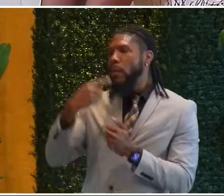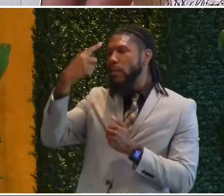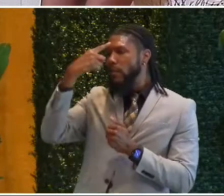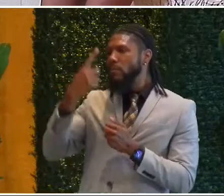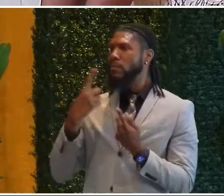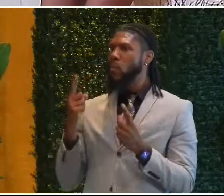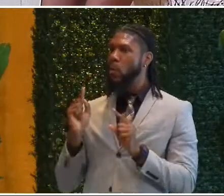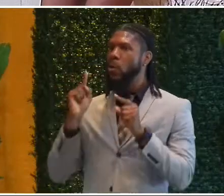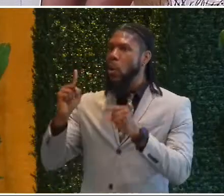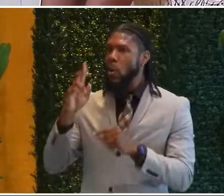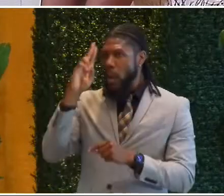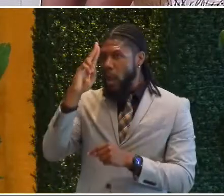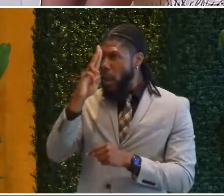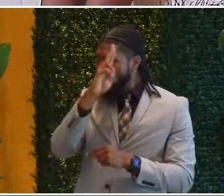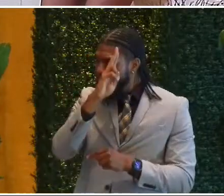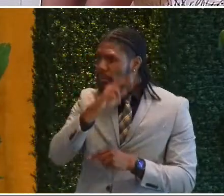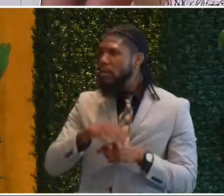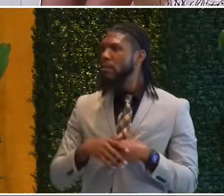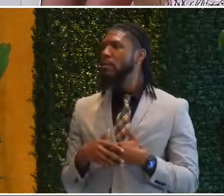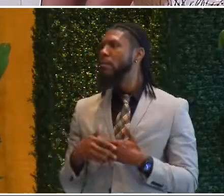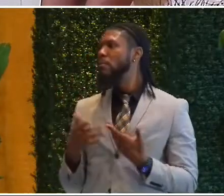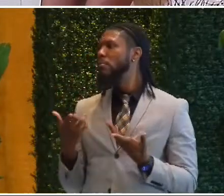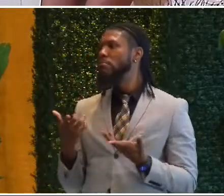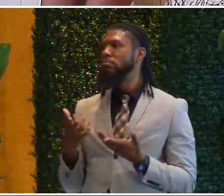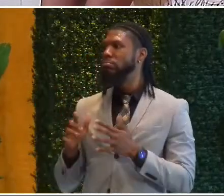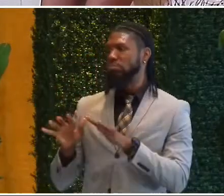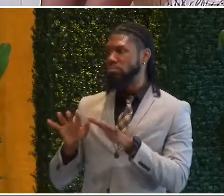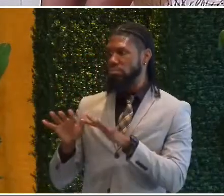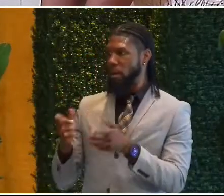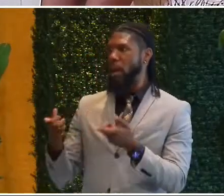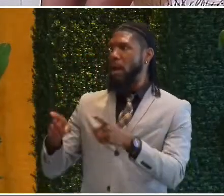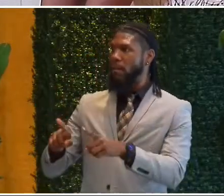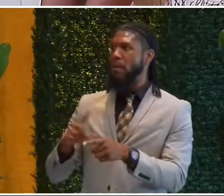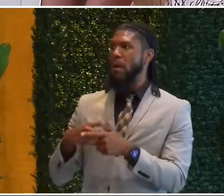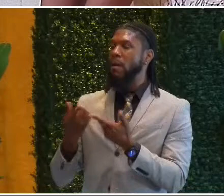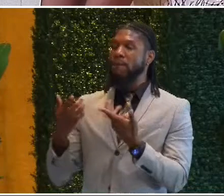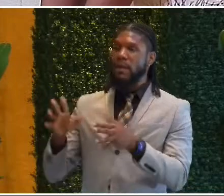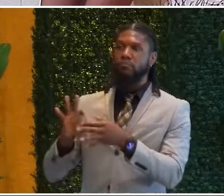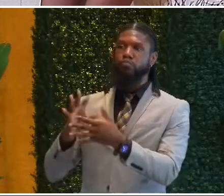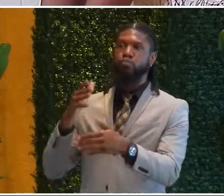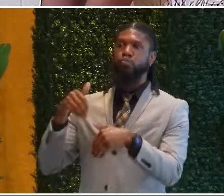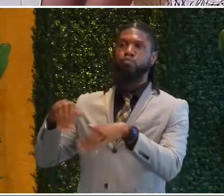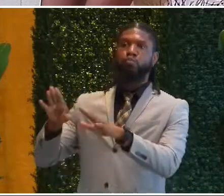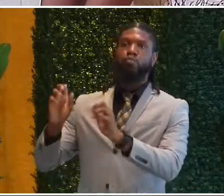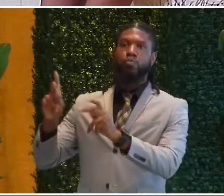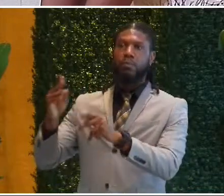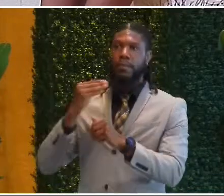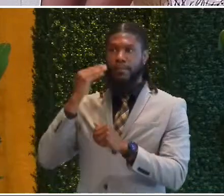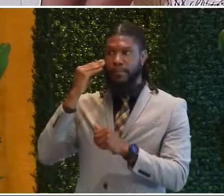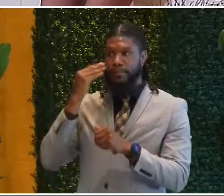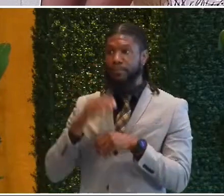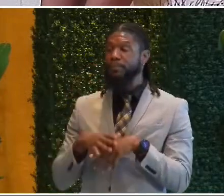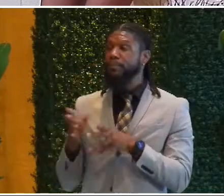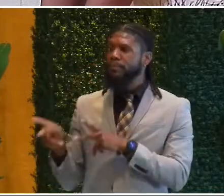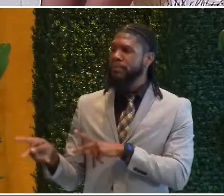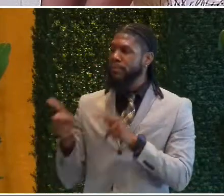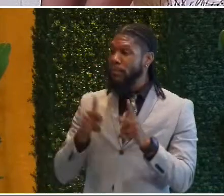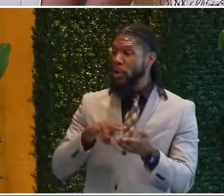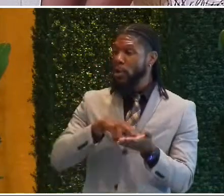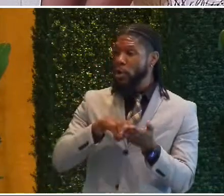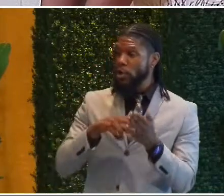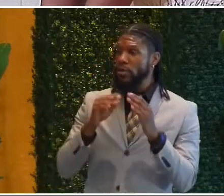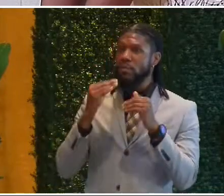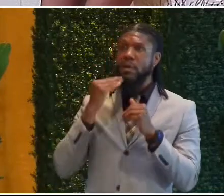devastating event, that they go home. No, you go to a nursing home. We have reinvented institutions in completely different